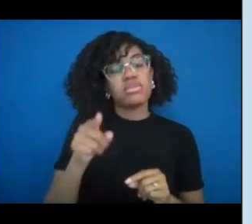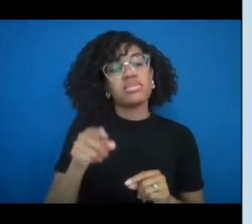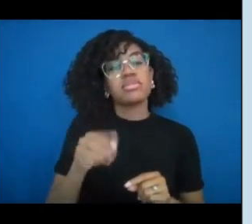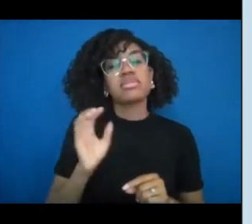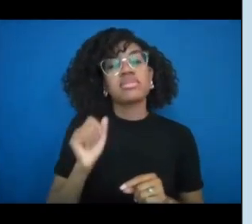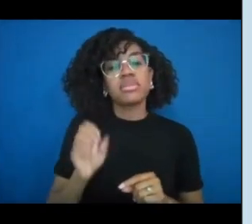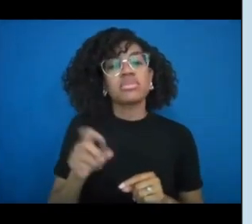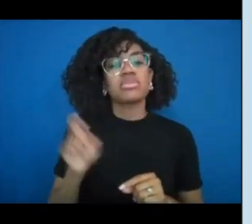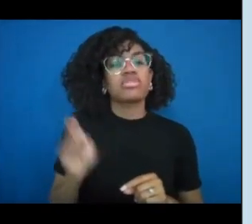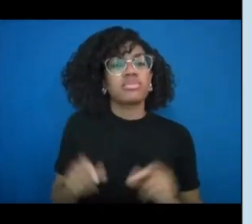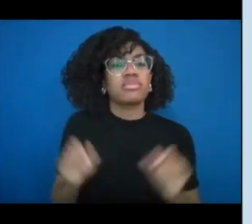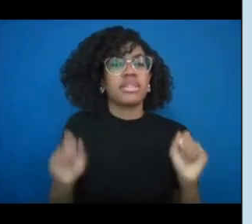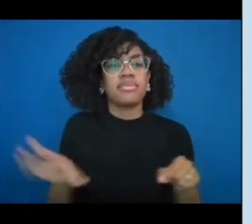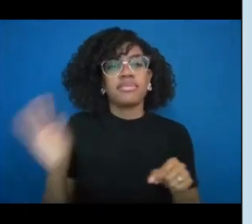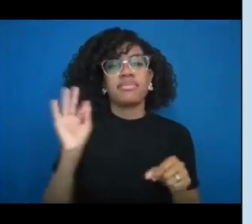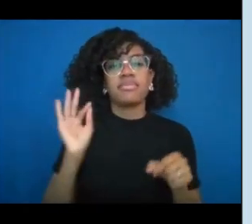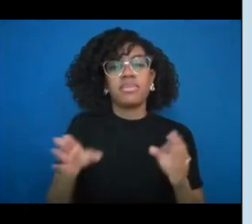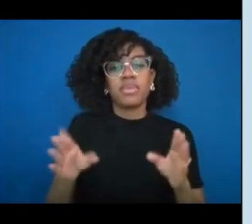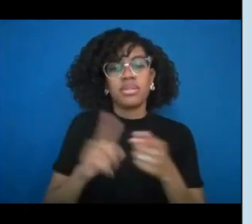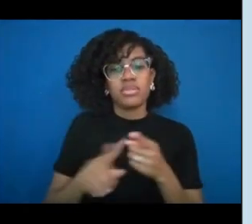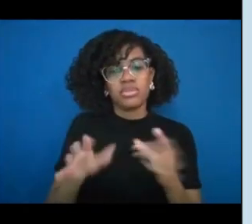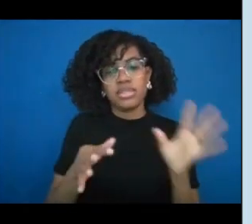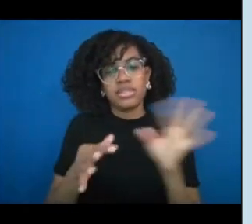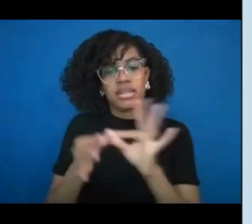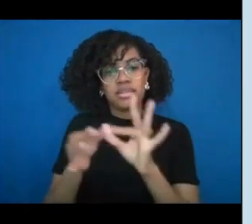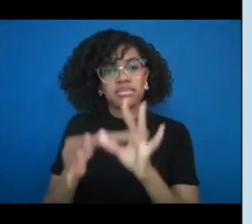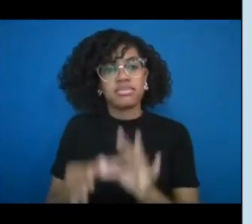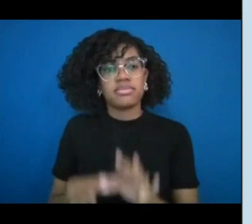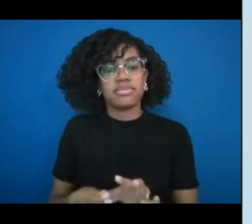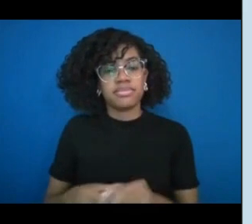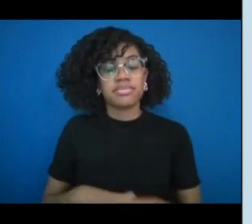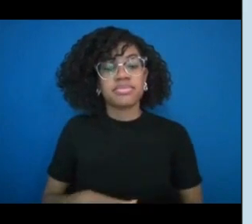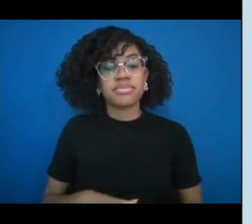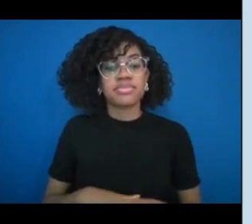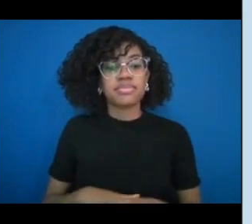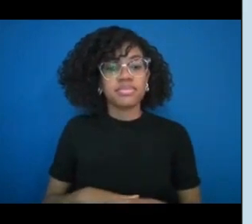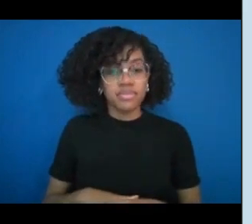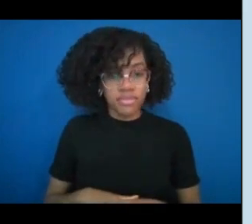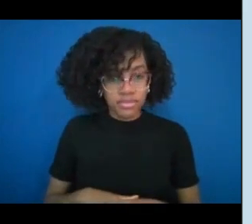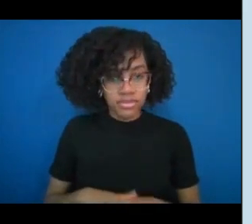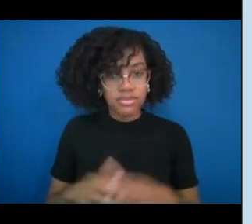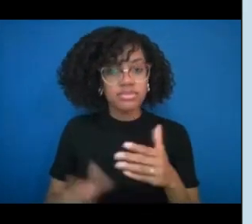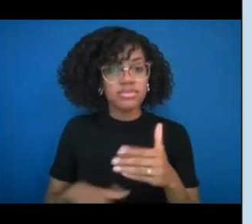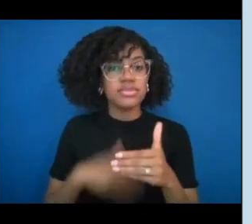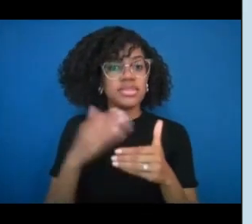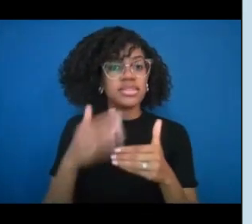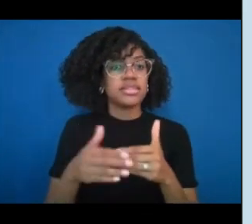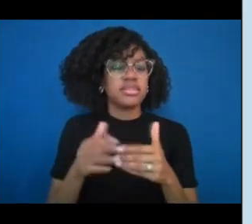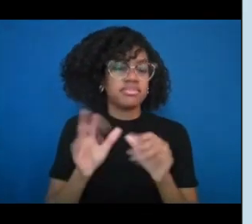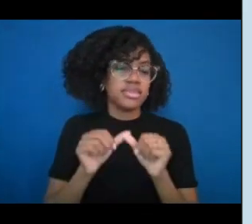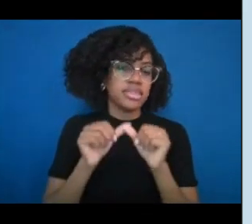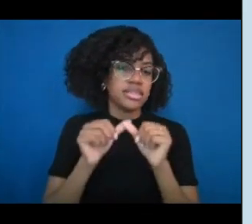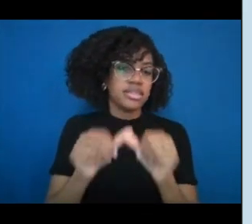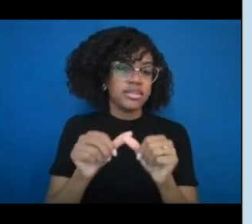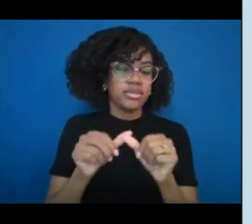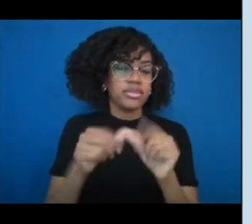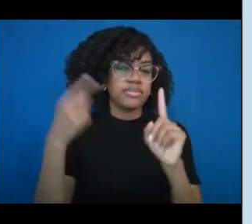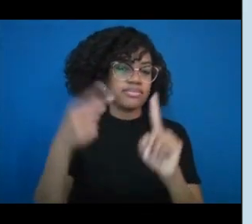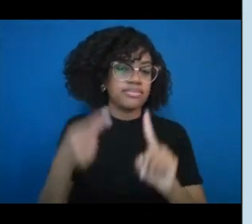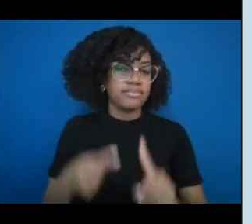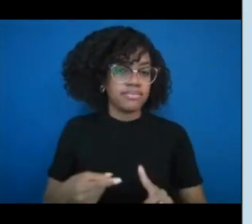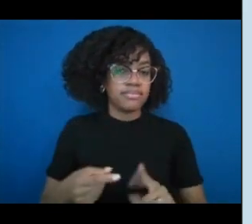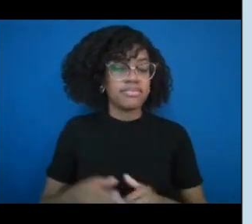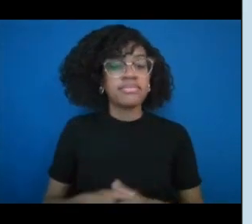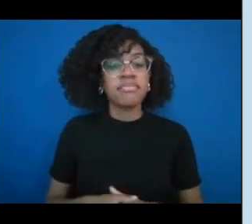should be able to find a way to connect these. Next set of continuing, it's not even a next set, it's next